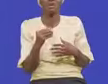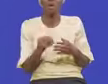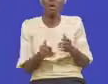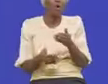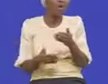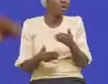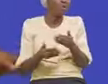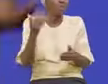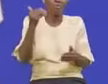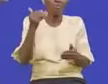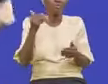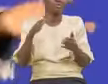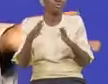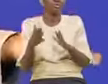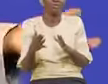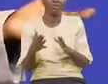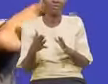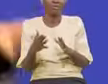Eye maga nya naneke.